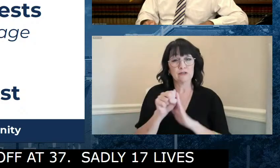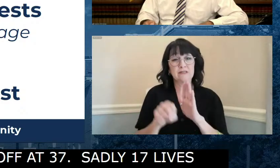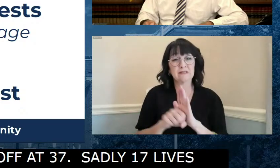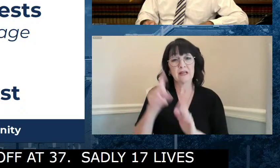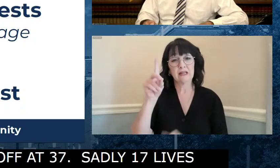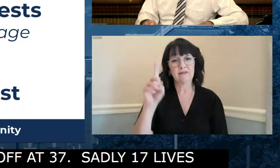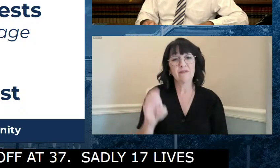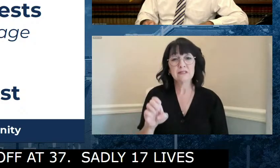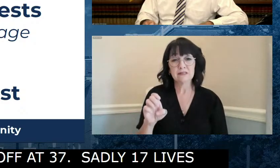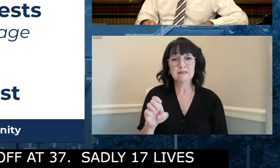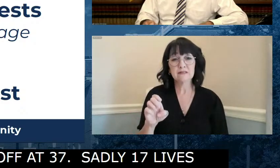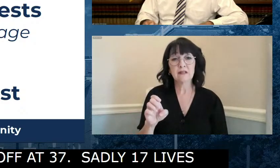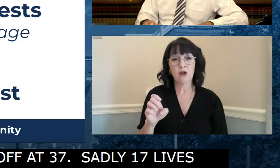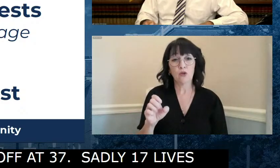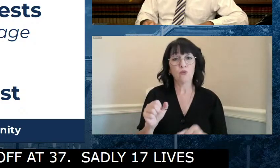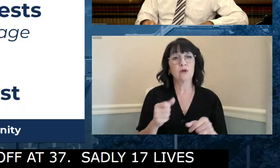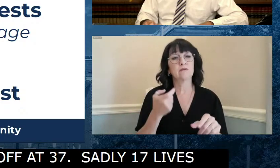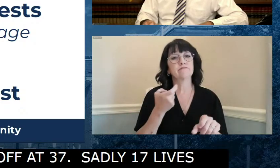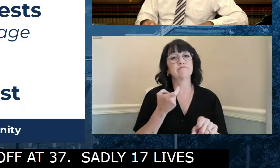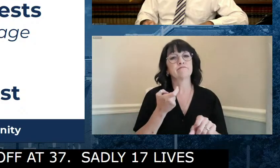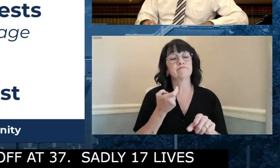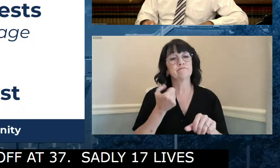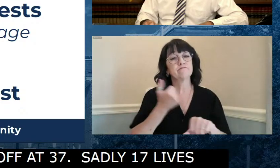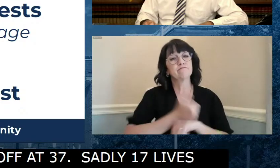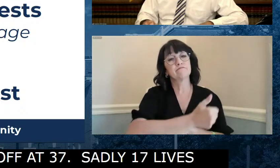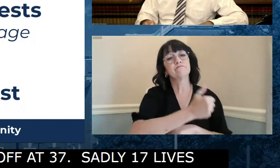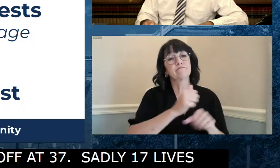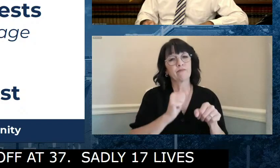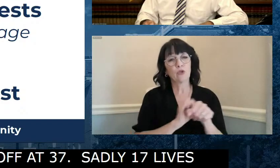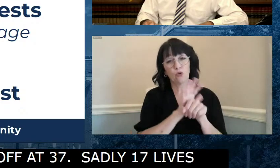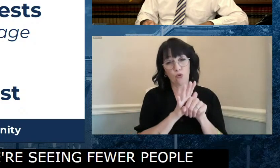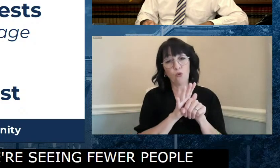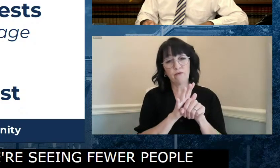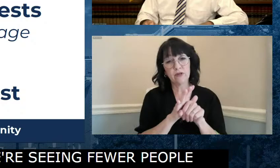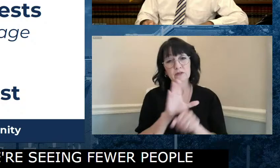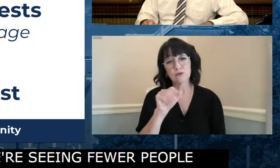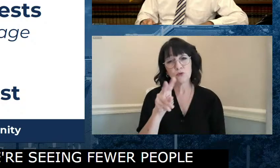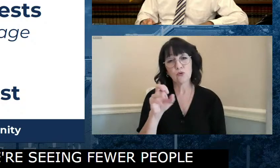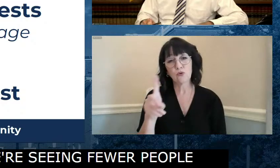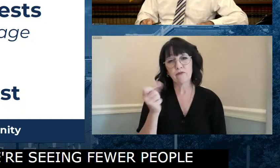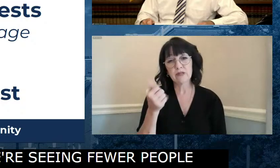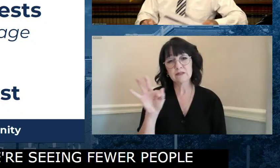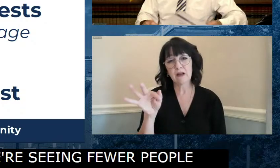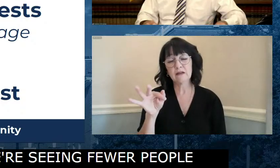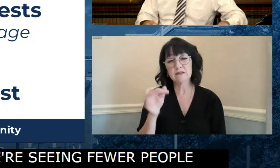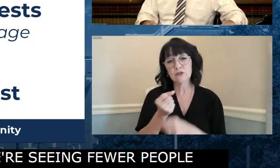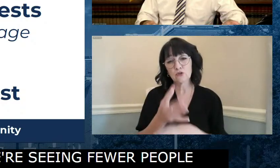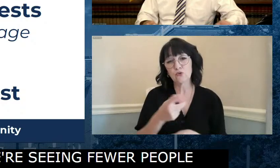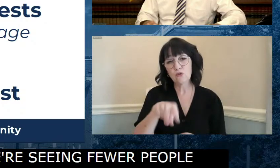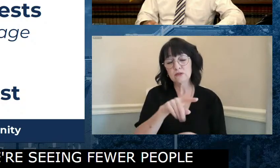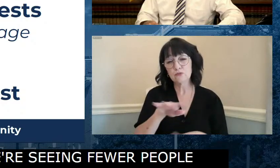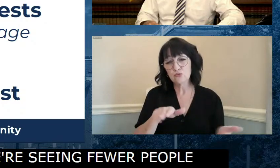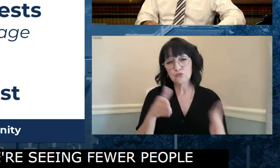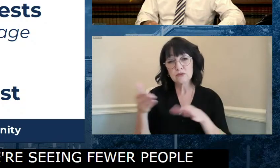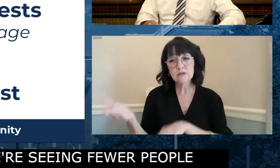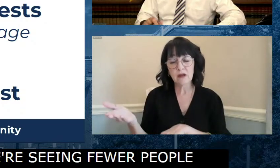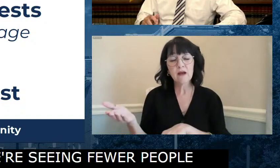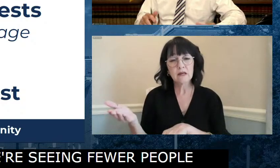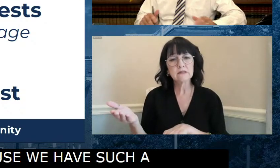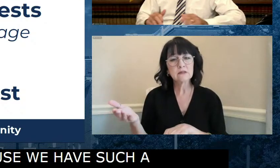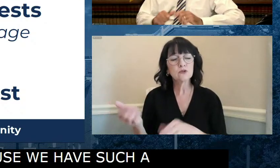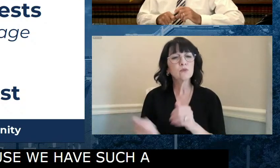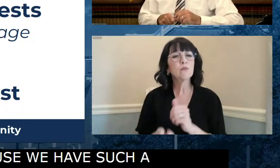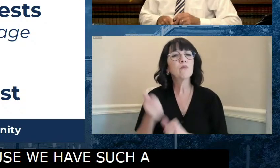COVID, mostly because we have such a significant portion of our senior population. We'll see that on the